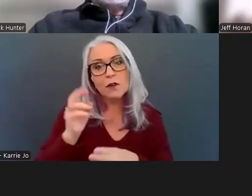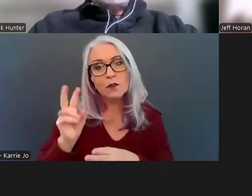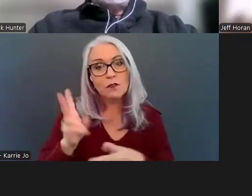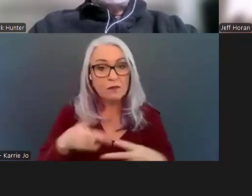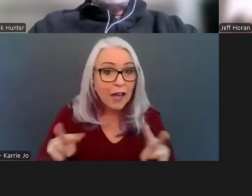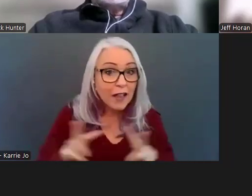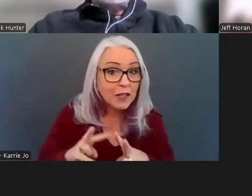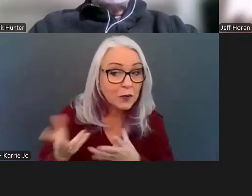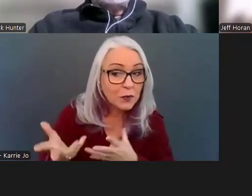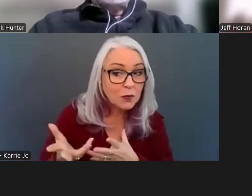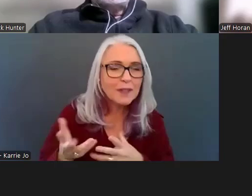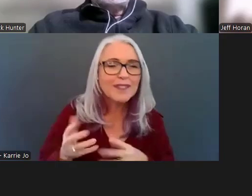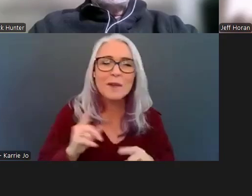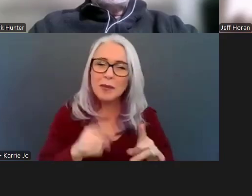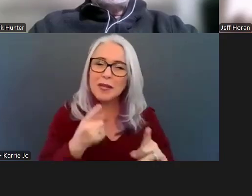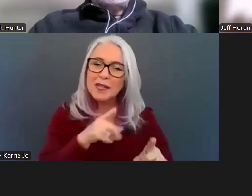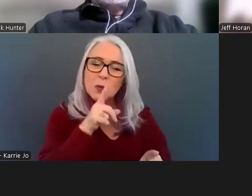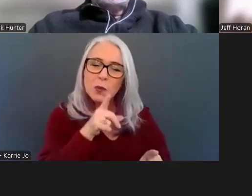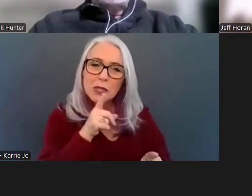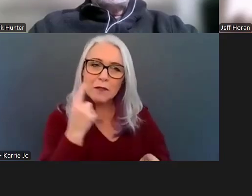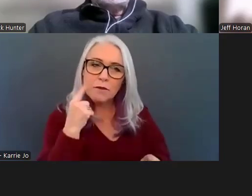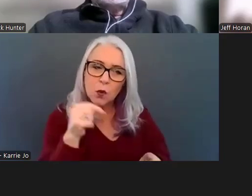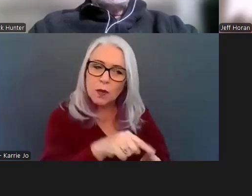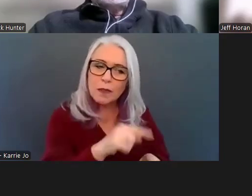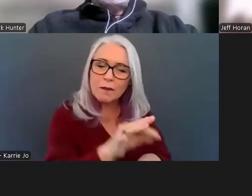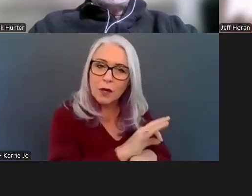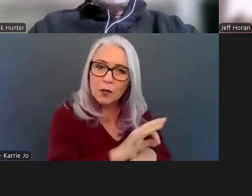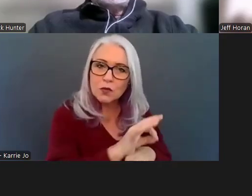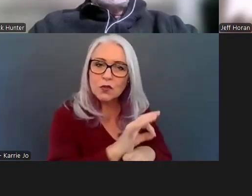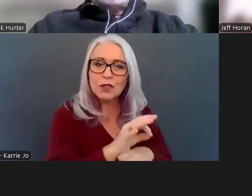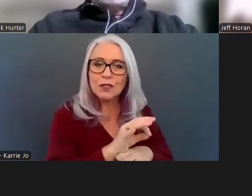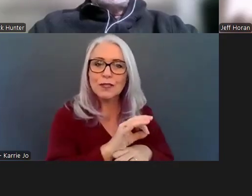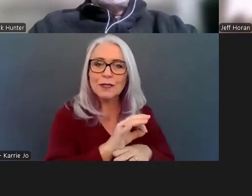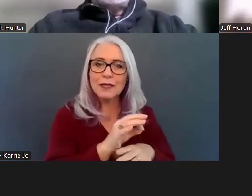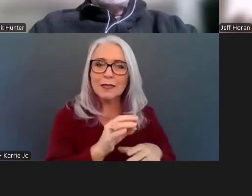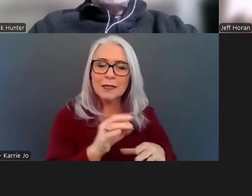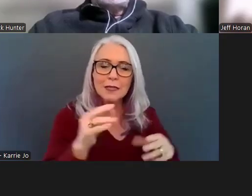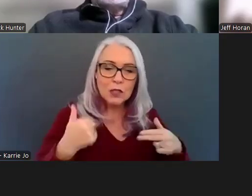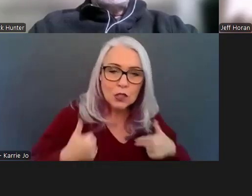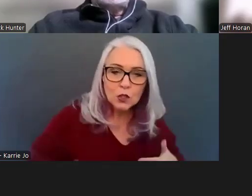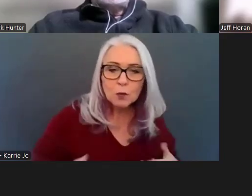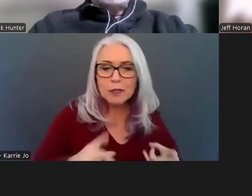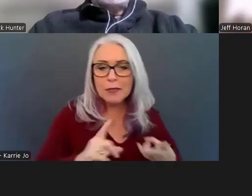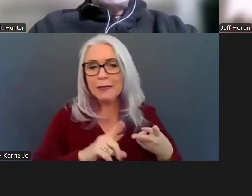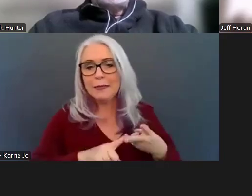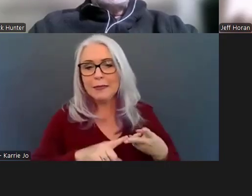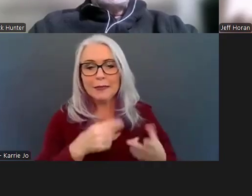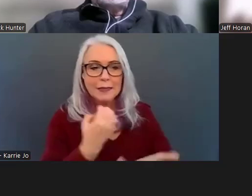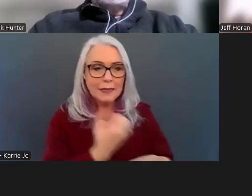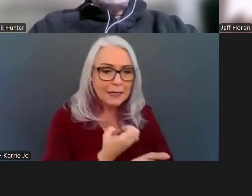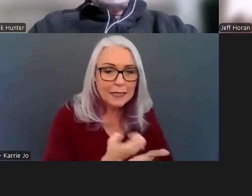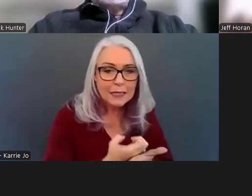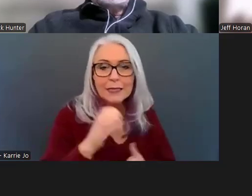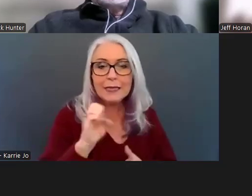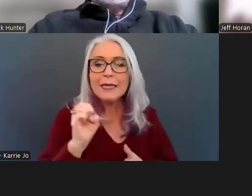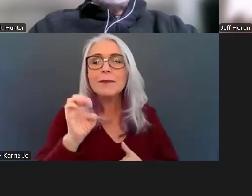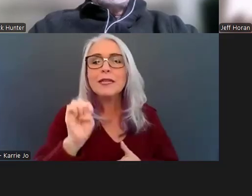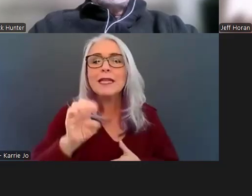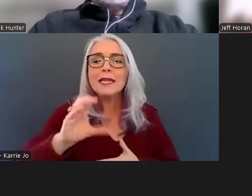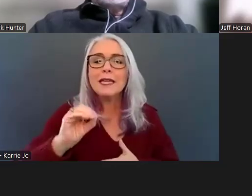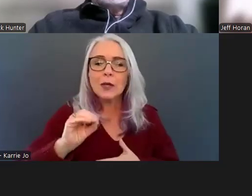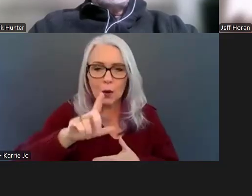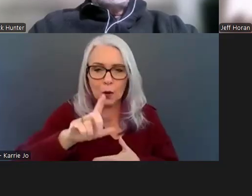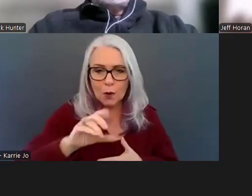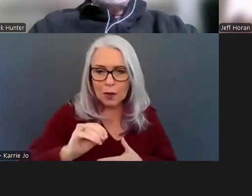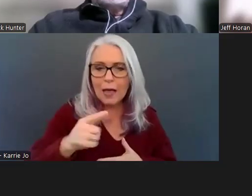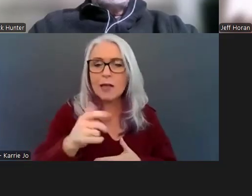that's, that sometimes has a measurable value in terms of the human services and ecological services it provides. And so we do need to kind